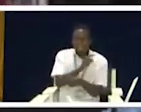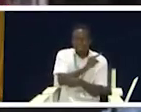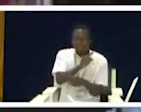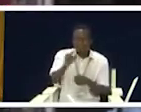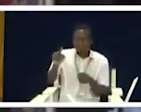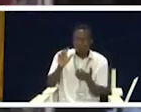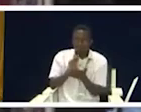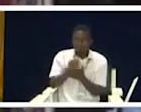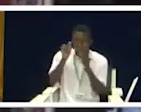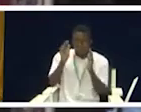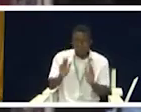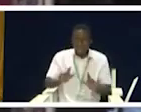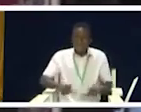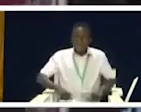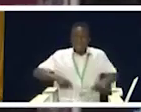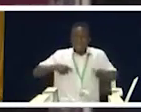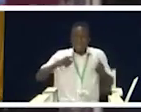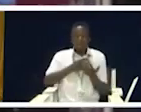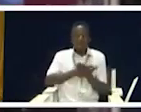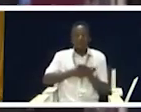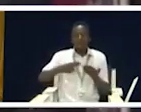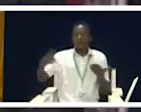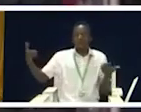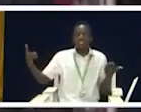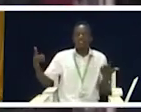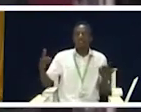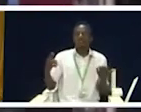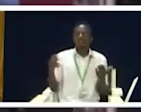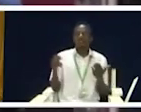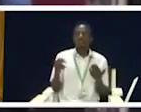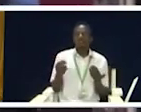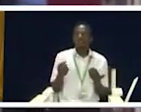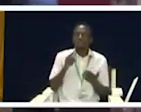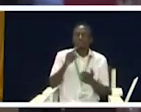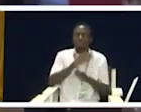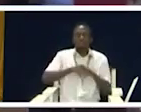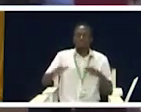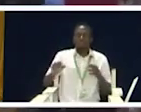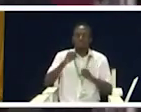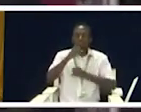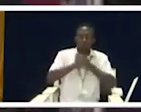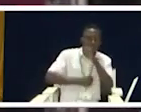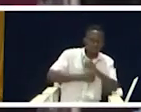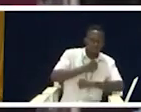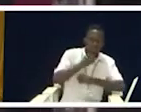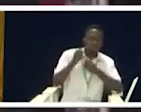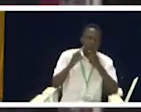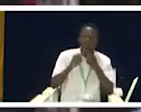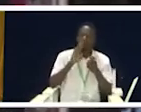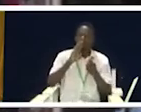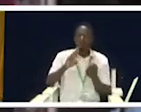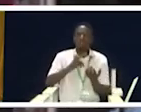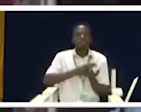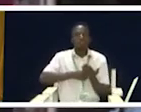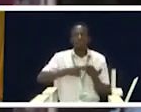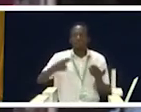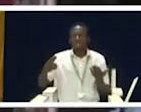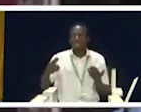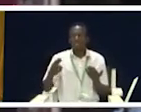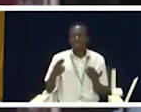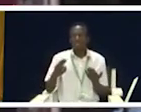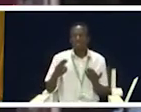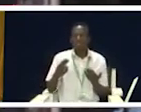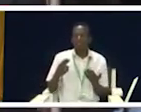life effortlessly. You don't struggle to be holy. It is that withholding anointing in